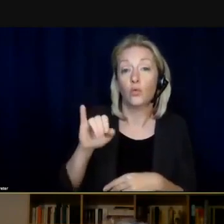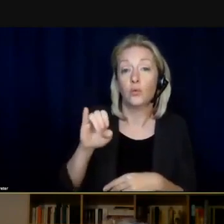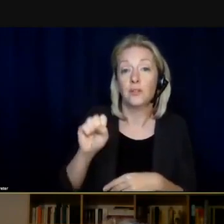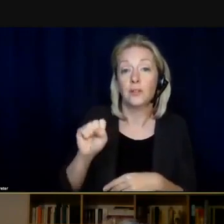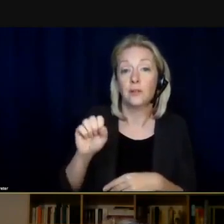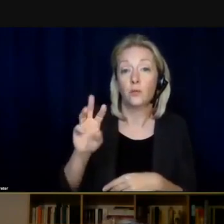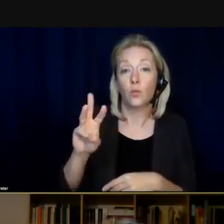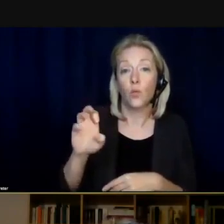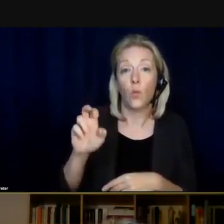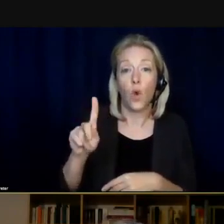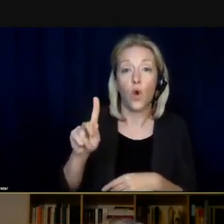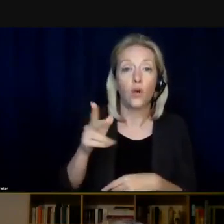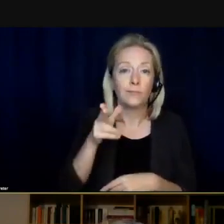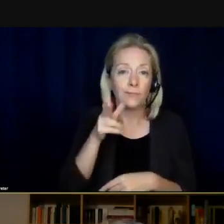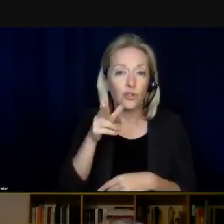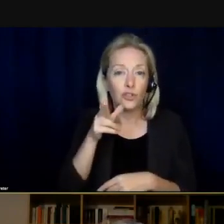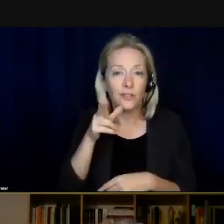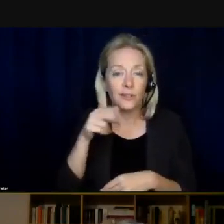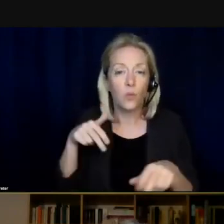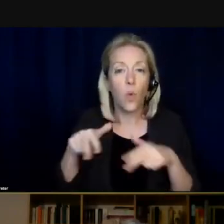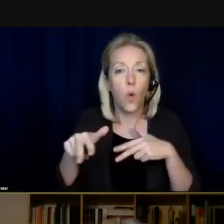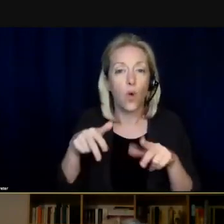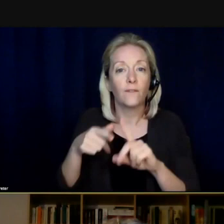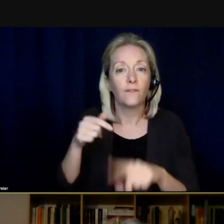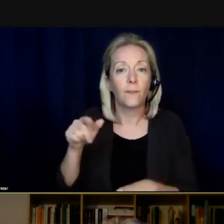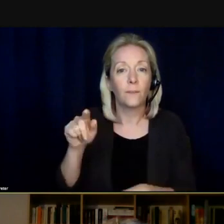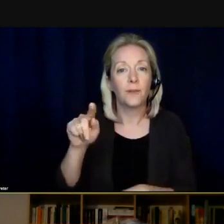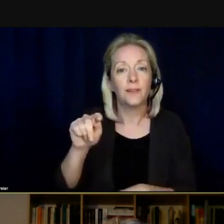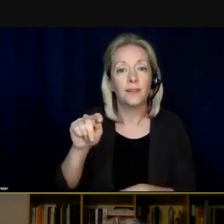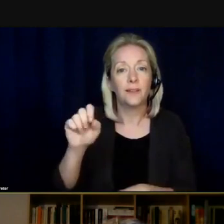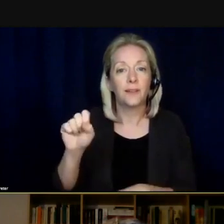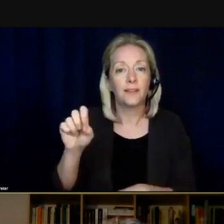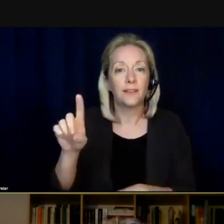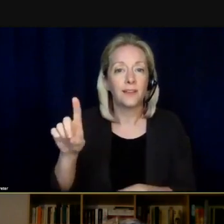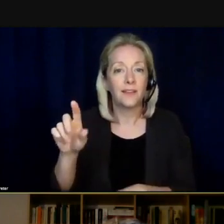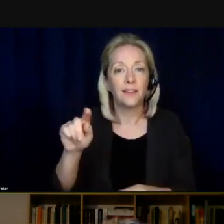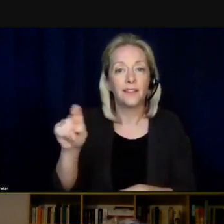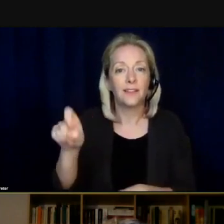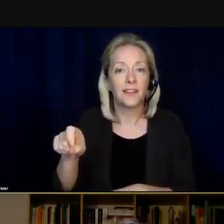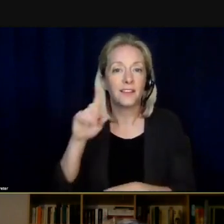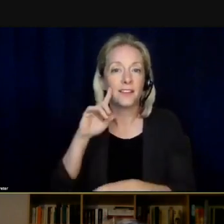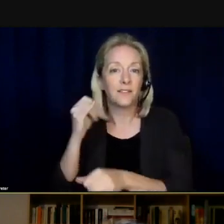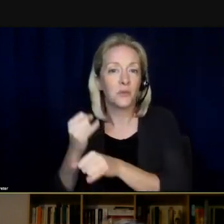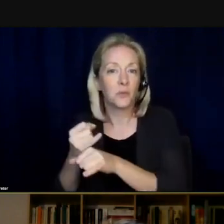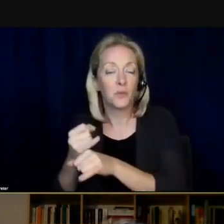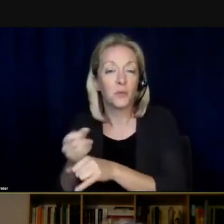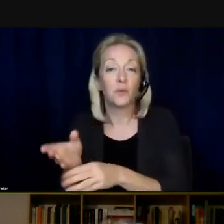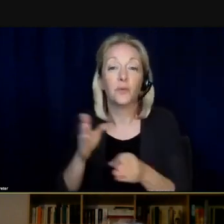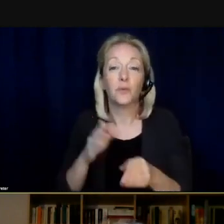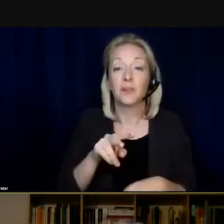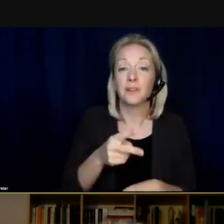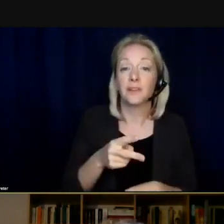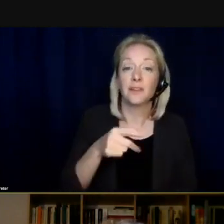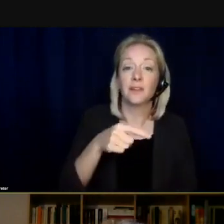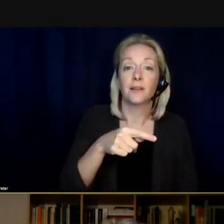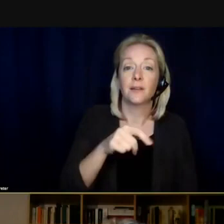Deaf. And then we did the second one, which was Pause Sign Stories. Since then, we made a number